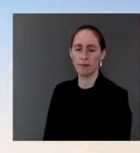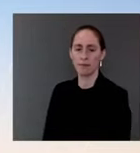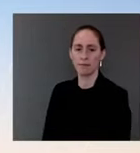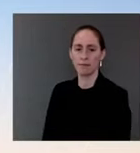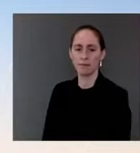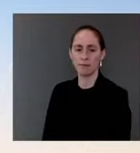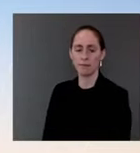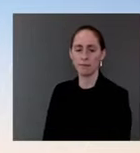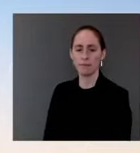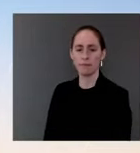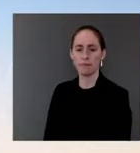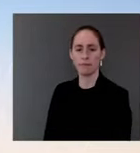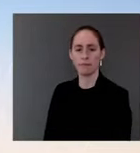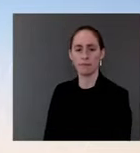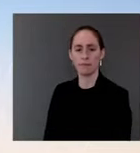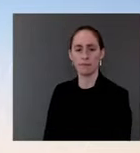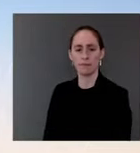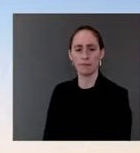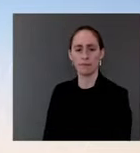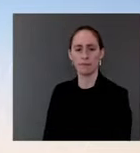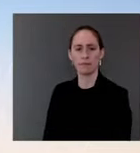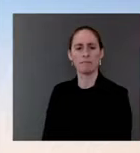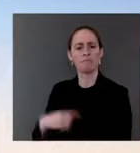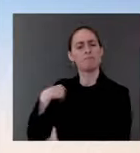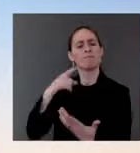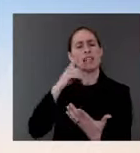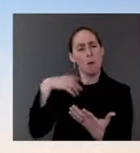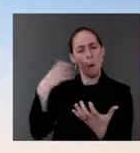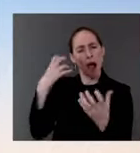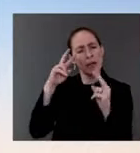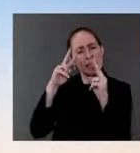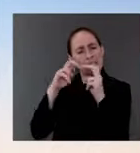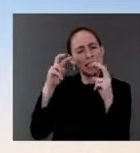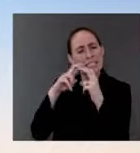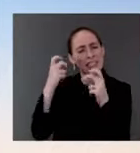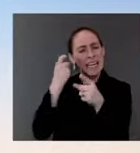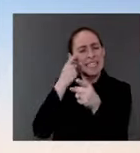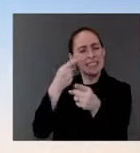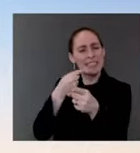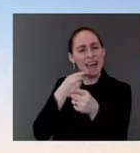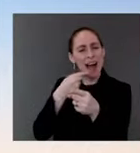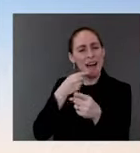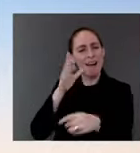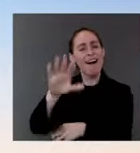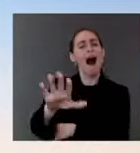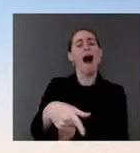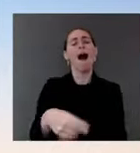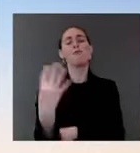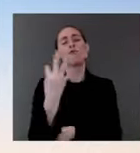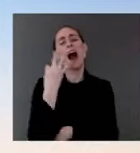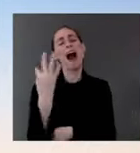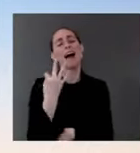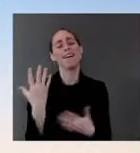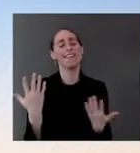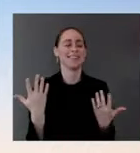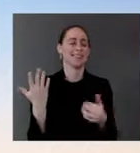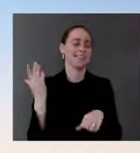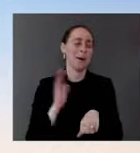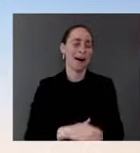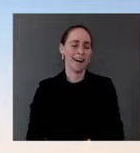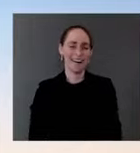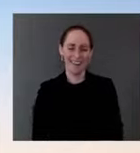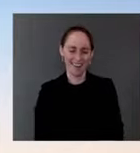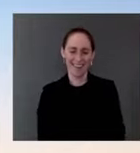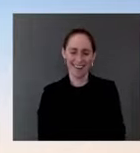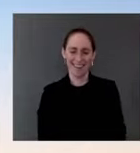okay. It's a Friday. Give me a break. Well, I'll explain. Okay. You were talking about. I need a chalkboard or